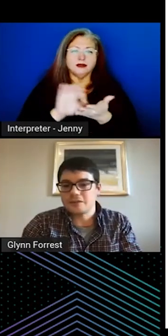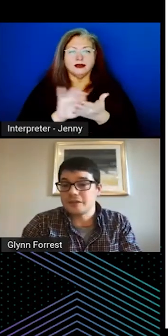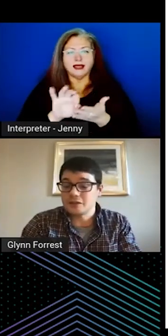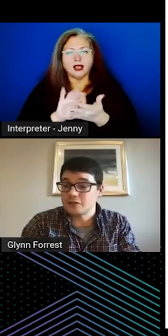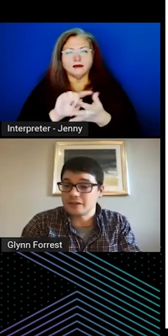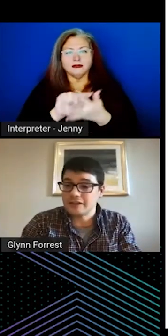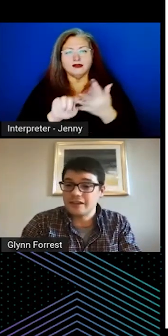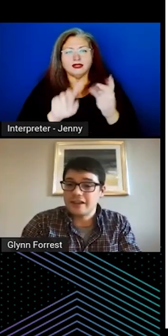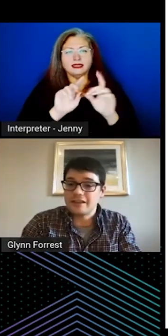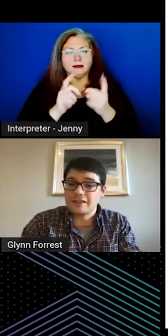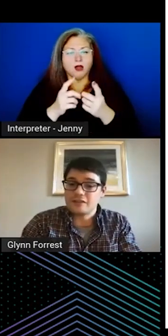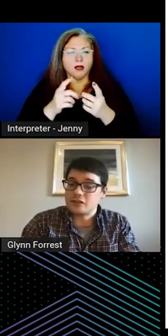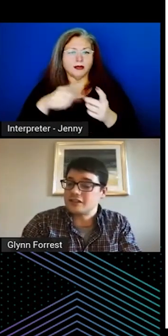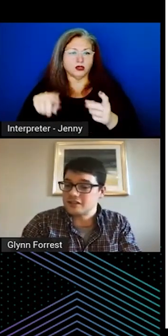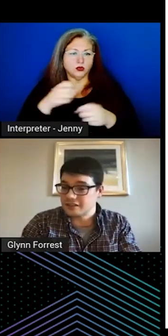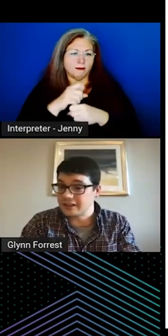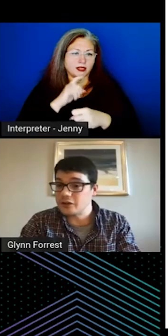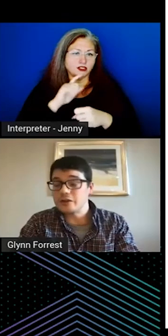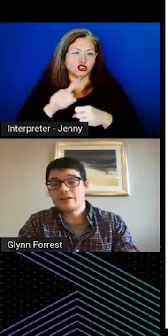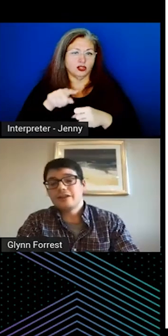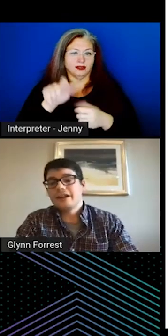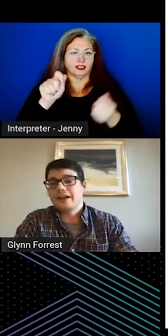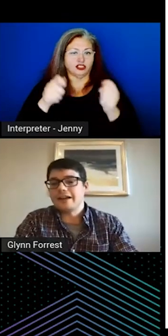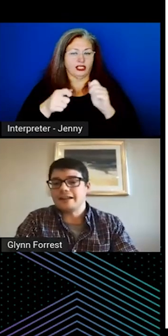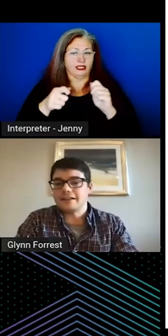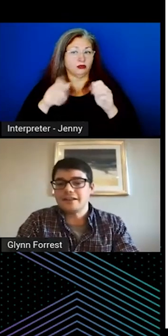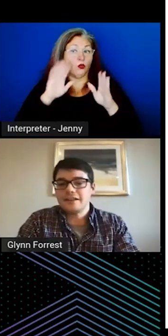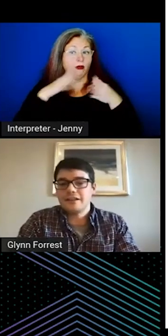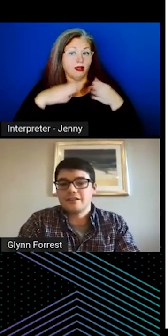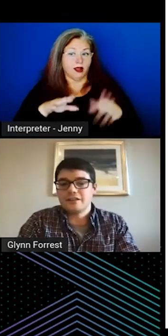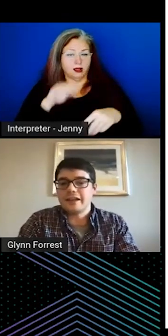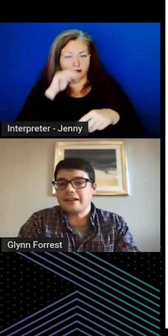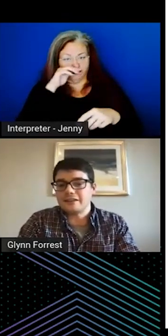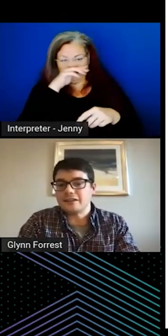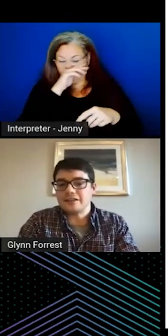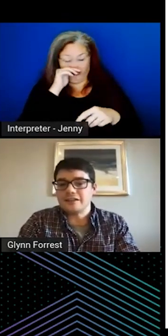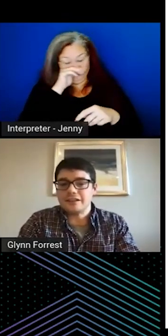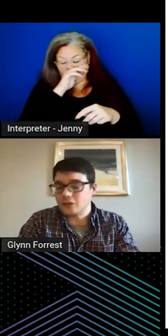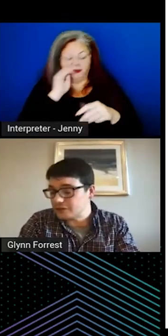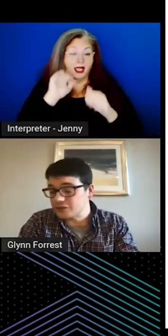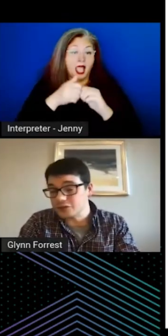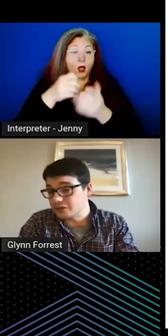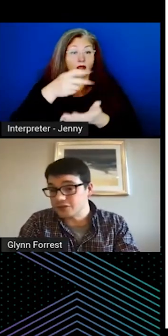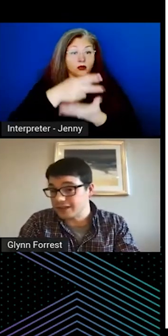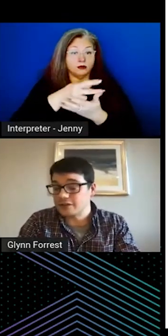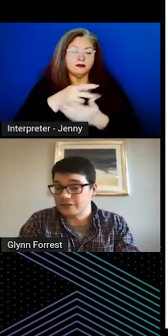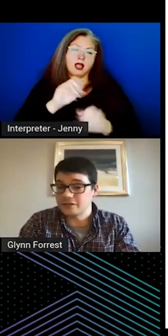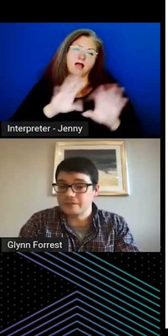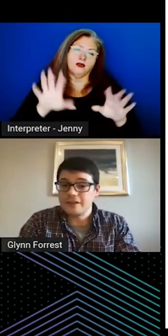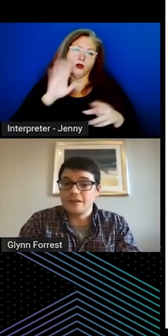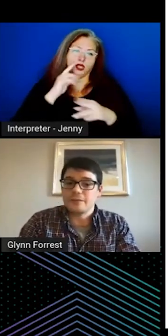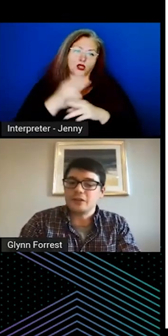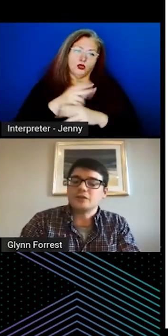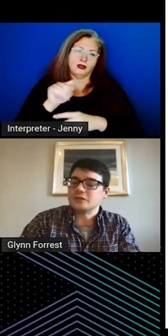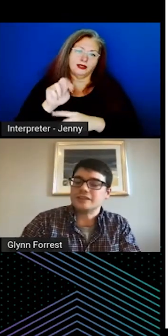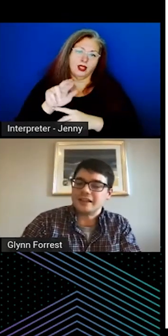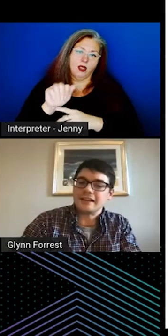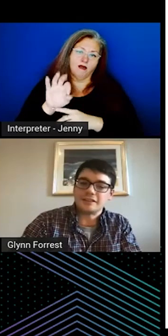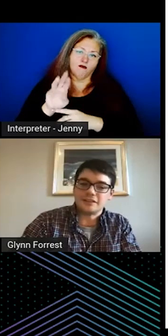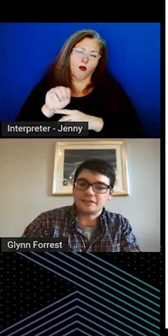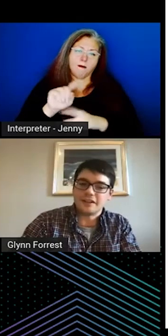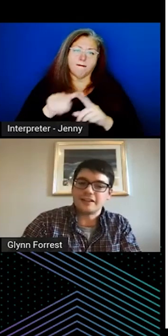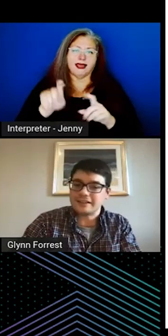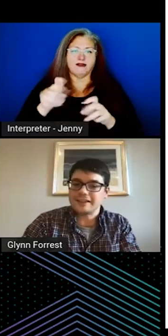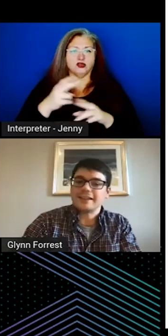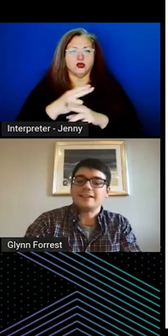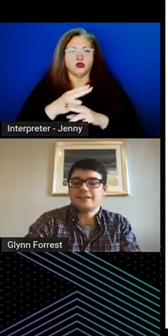departments to make sure that this change is allowed. And to get that done, he's obviously going to use Terraform, but he also needs Alice